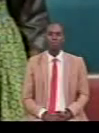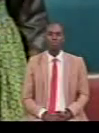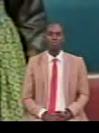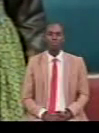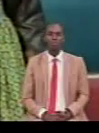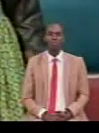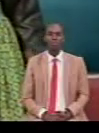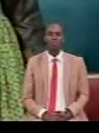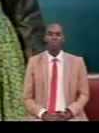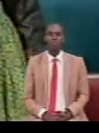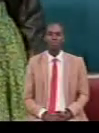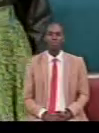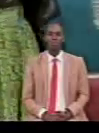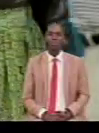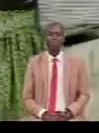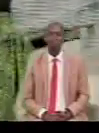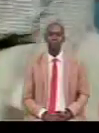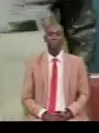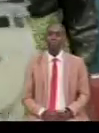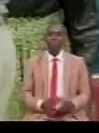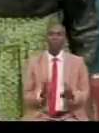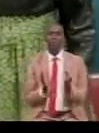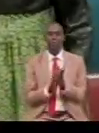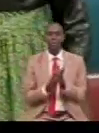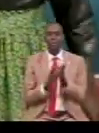please. Praise the Lord.